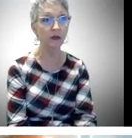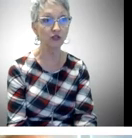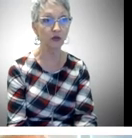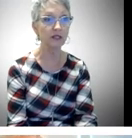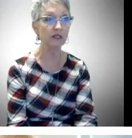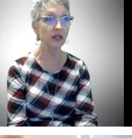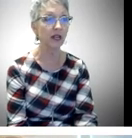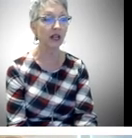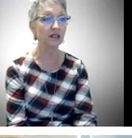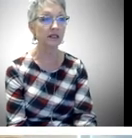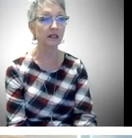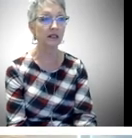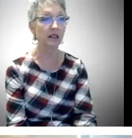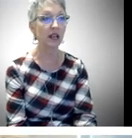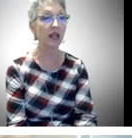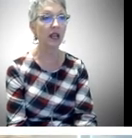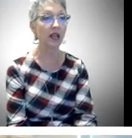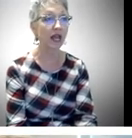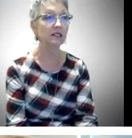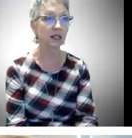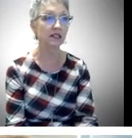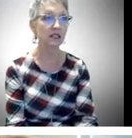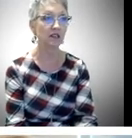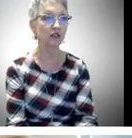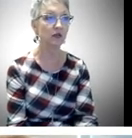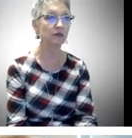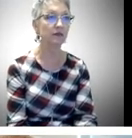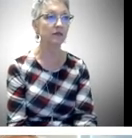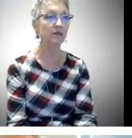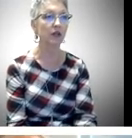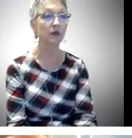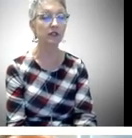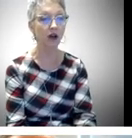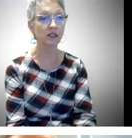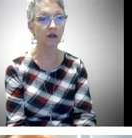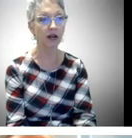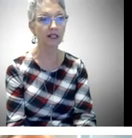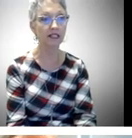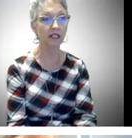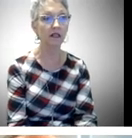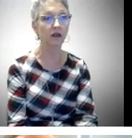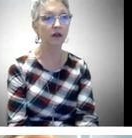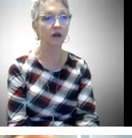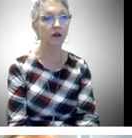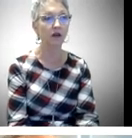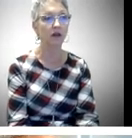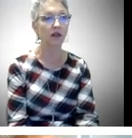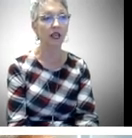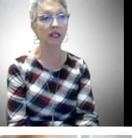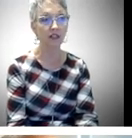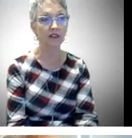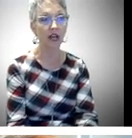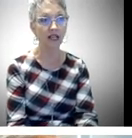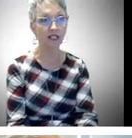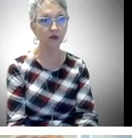issues by choice, and as does the individual who is also IDD